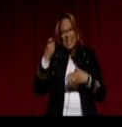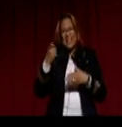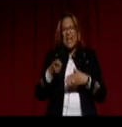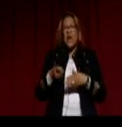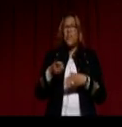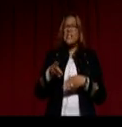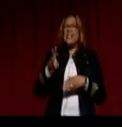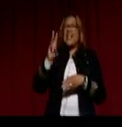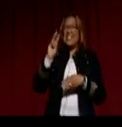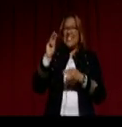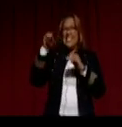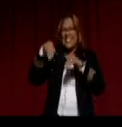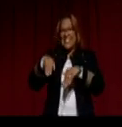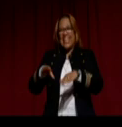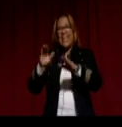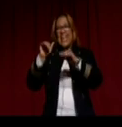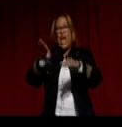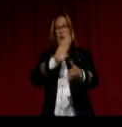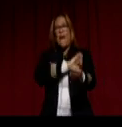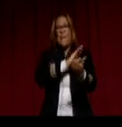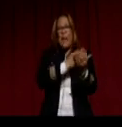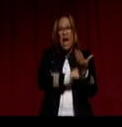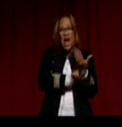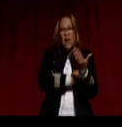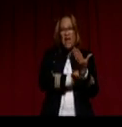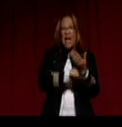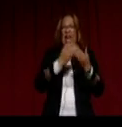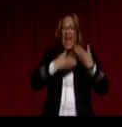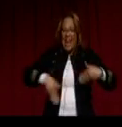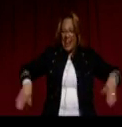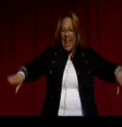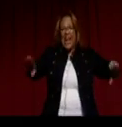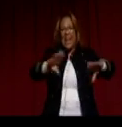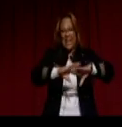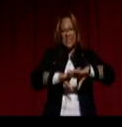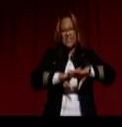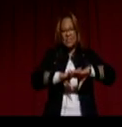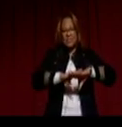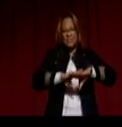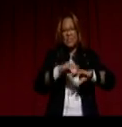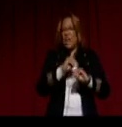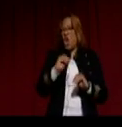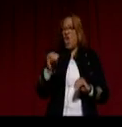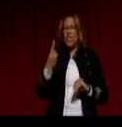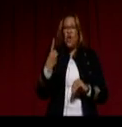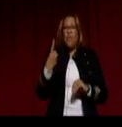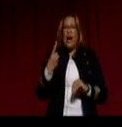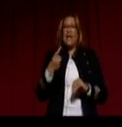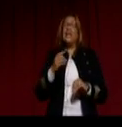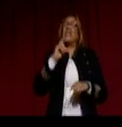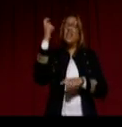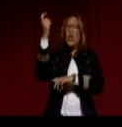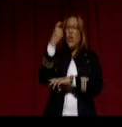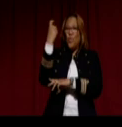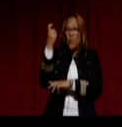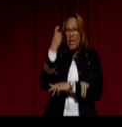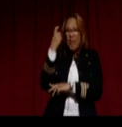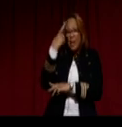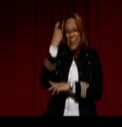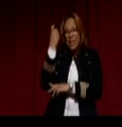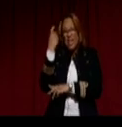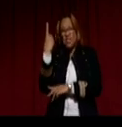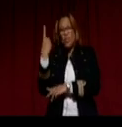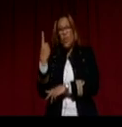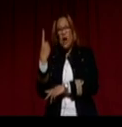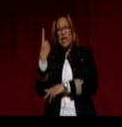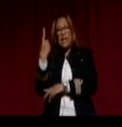power and Sparta was a land power. So nobody could win the war because the one had